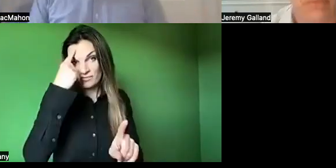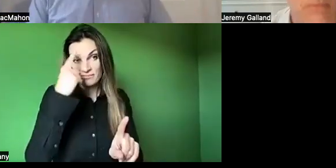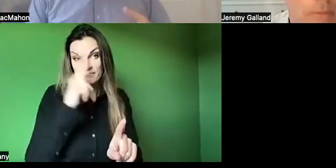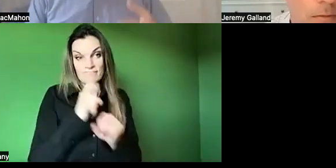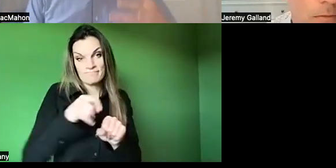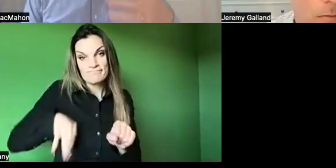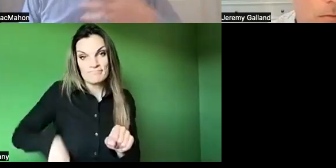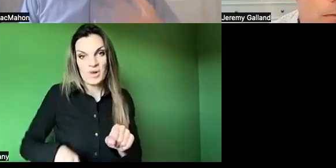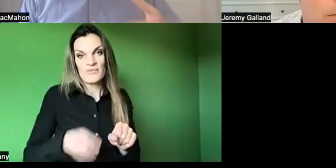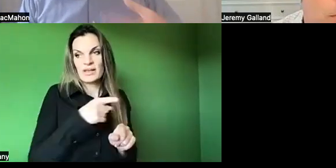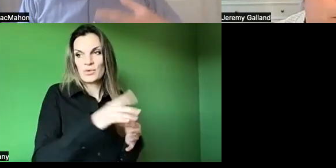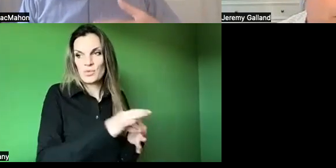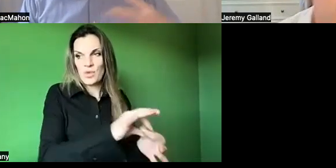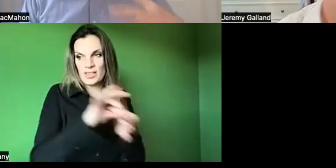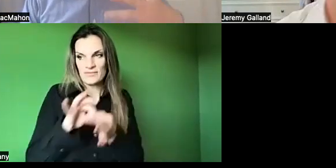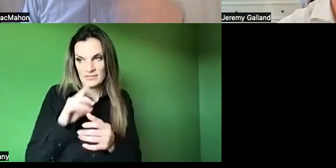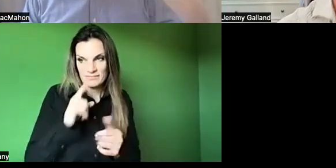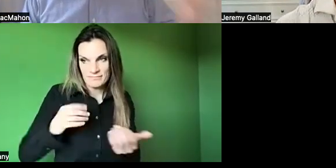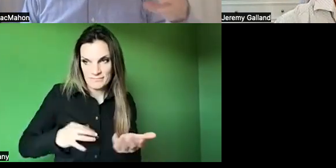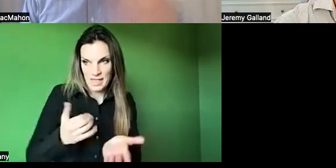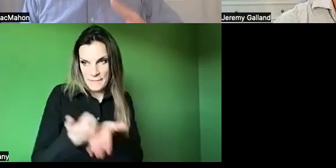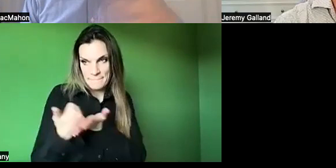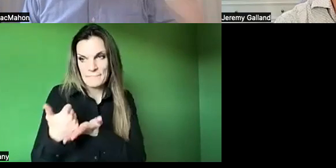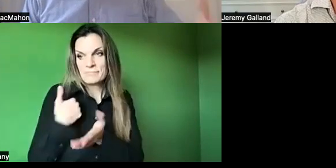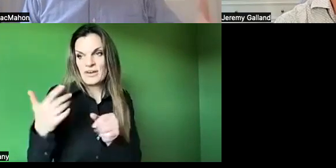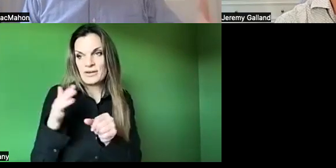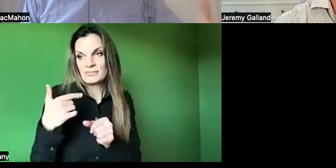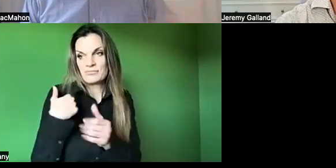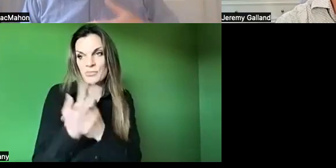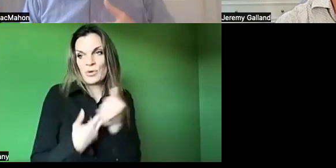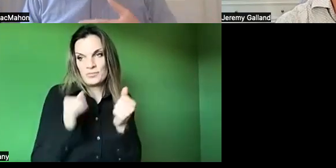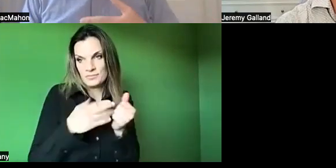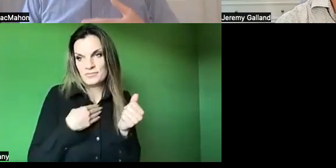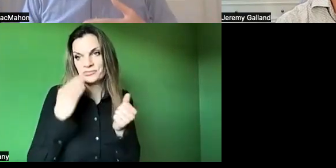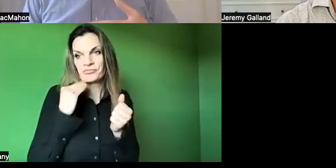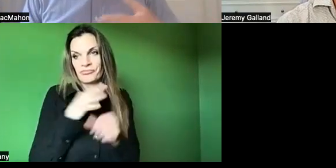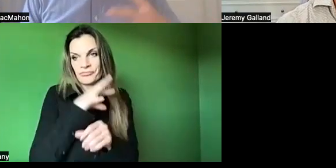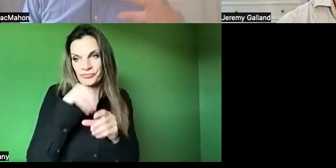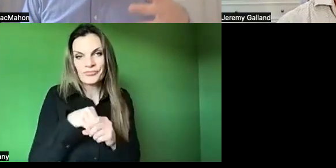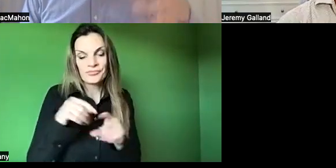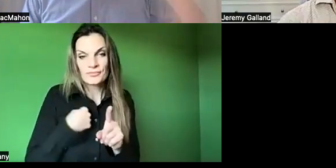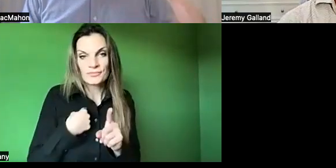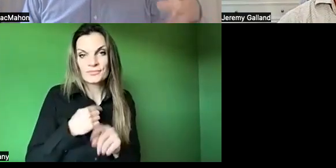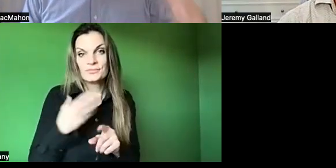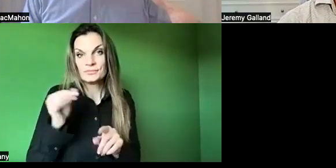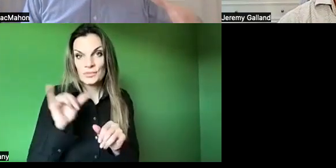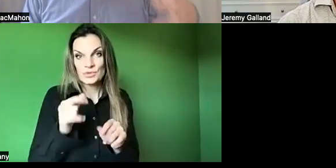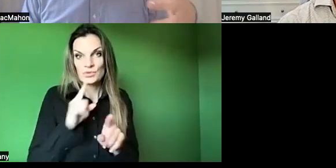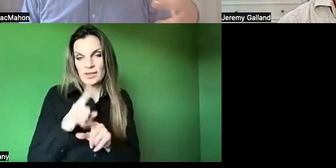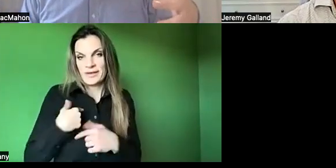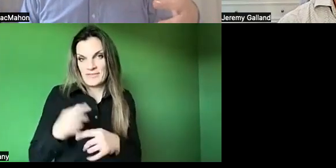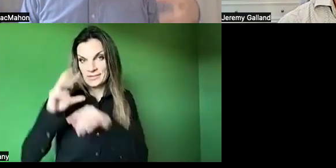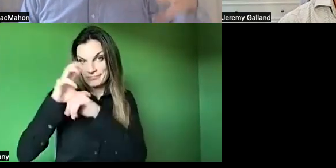very relevant. So I would summarize by saying I bring for-profit and nonprofit experience and a consistent